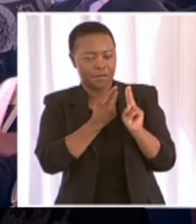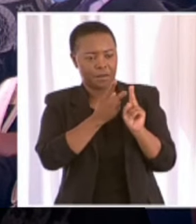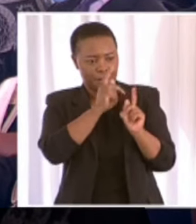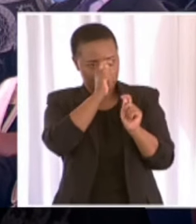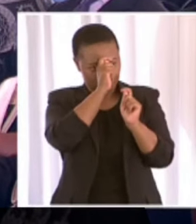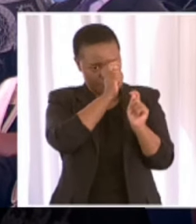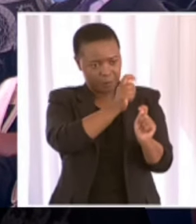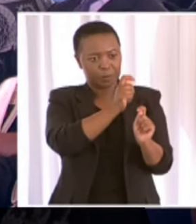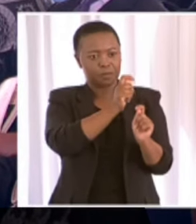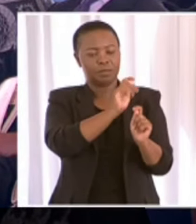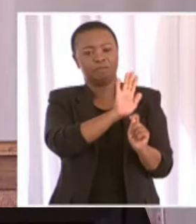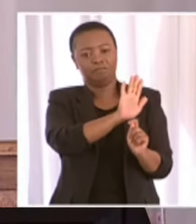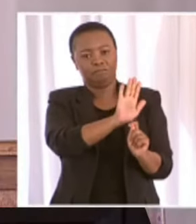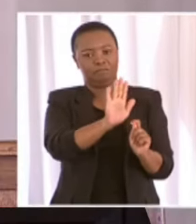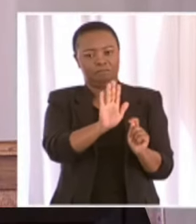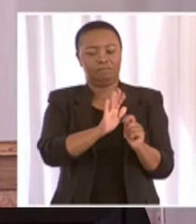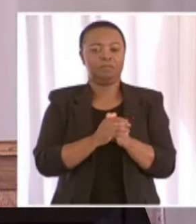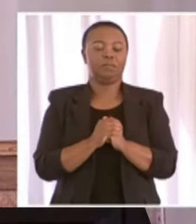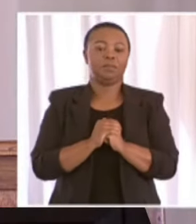and